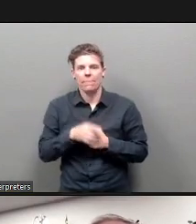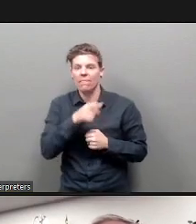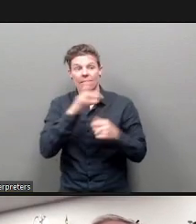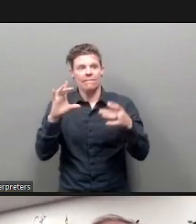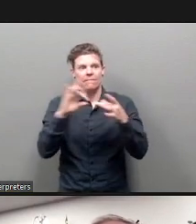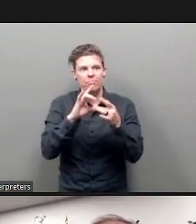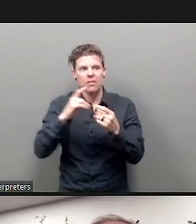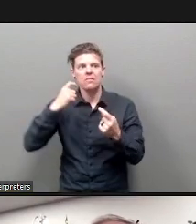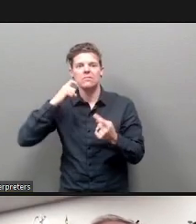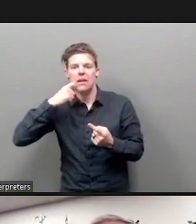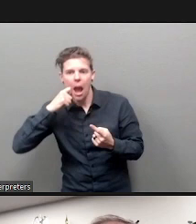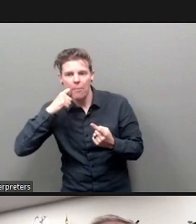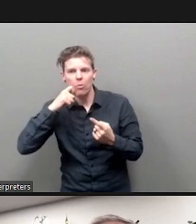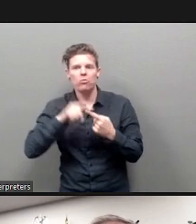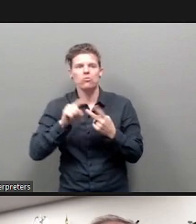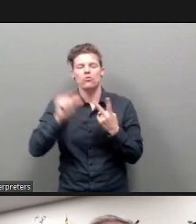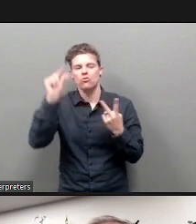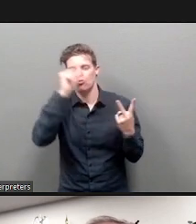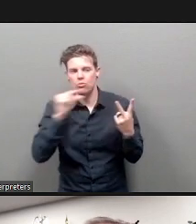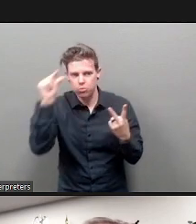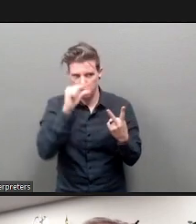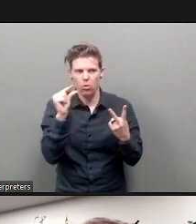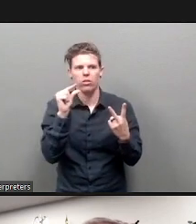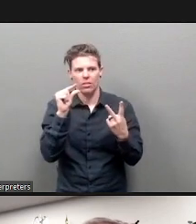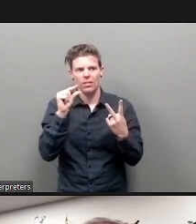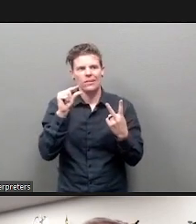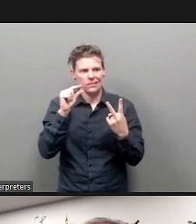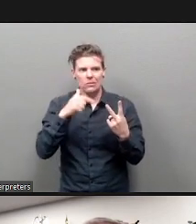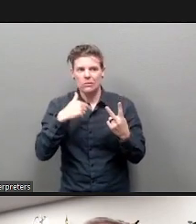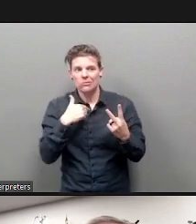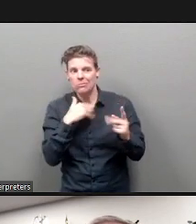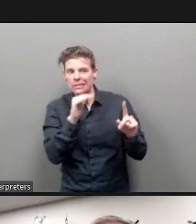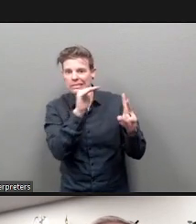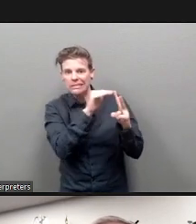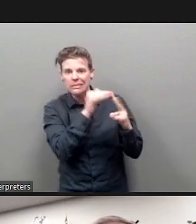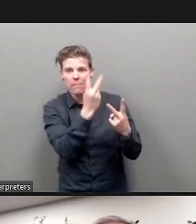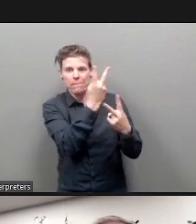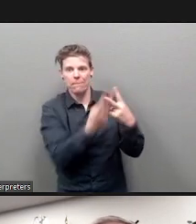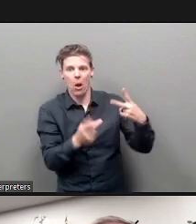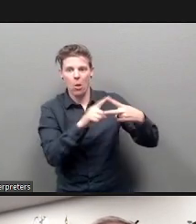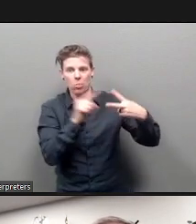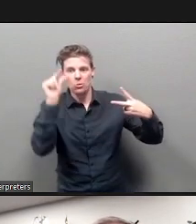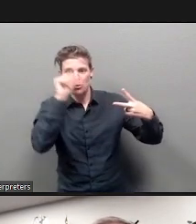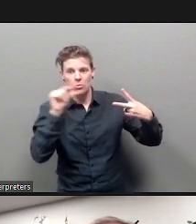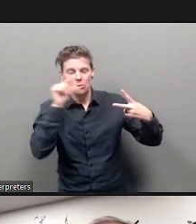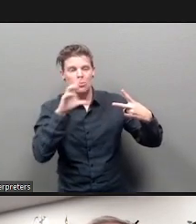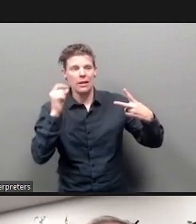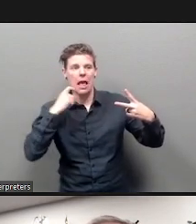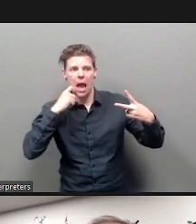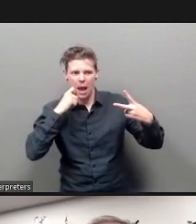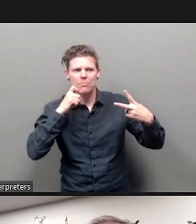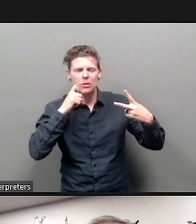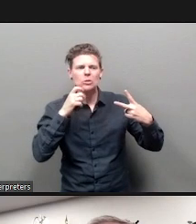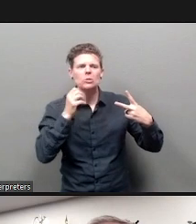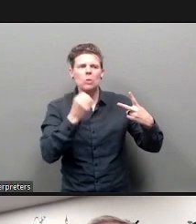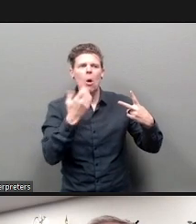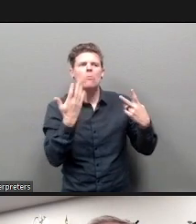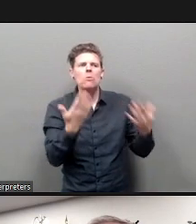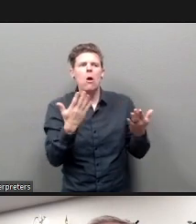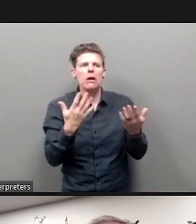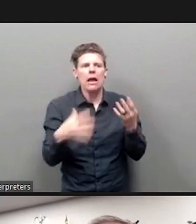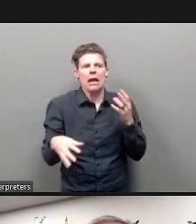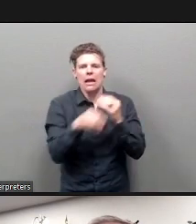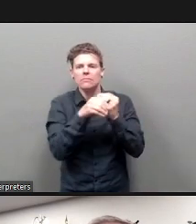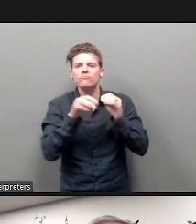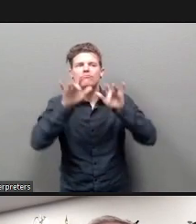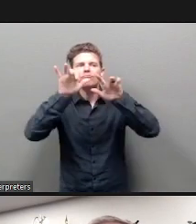we did ask them last week to turn on the piece where you can enter your own rapid home